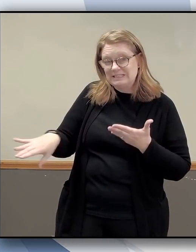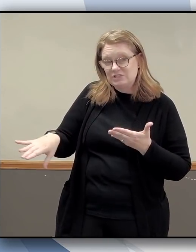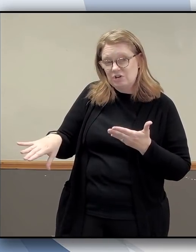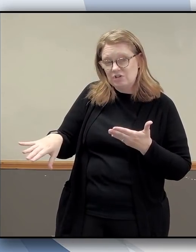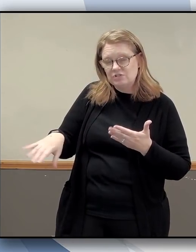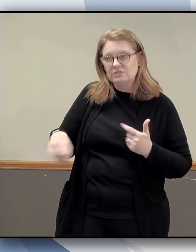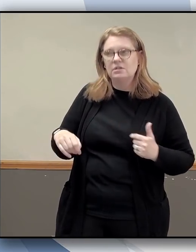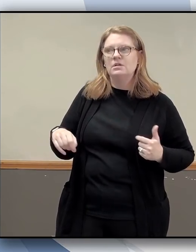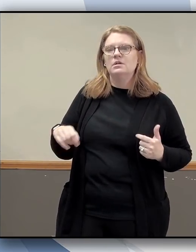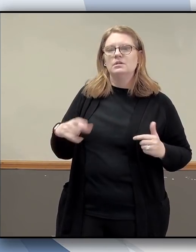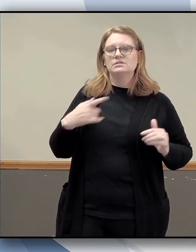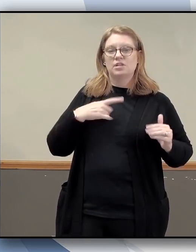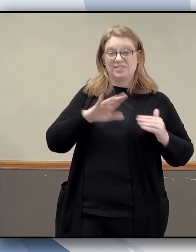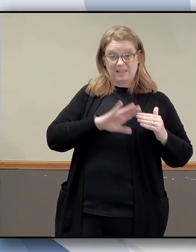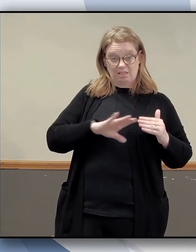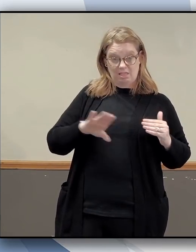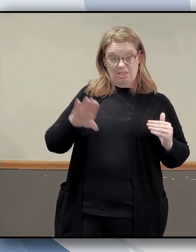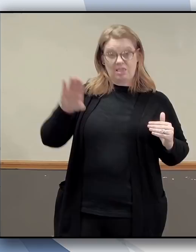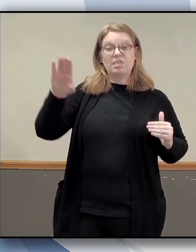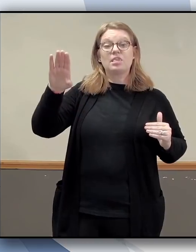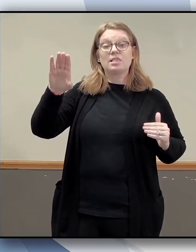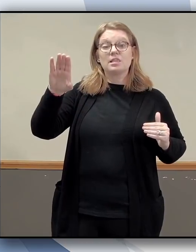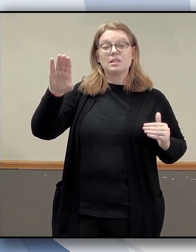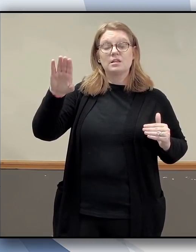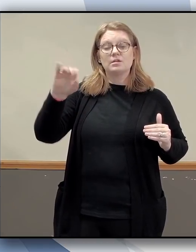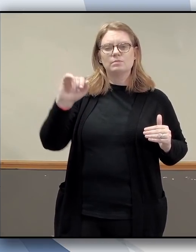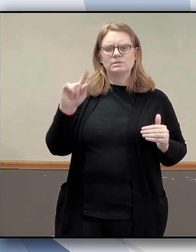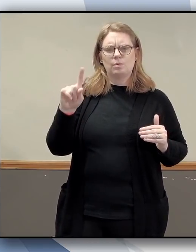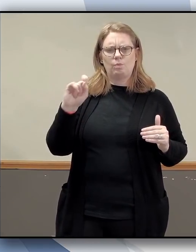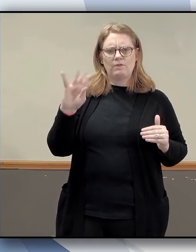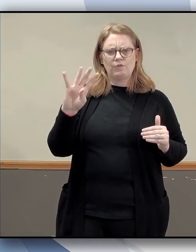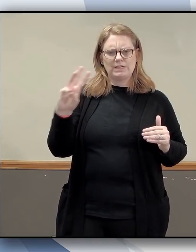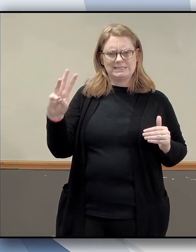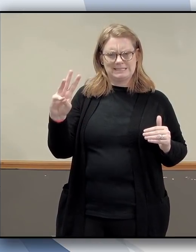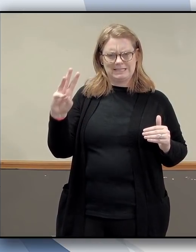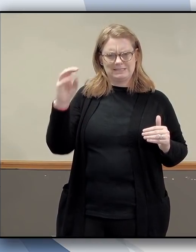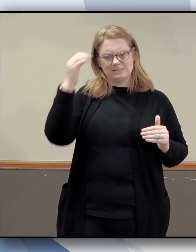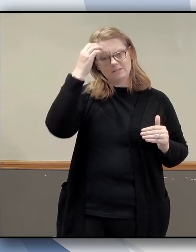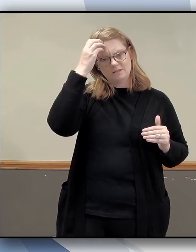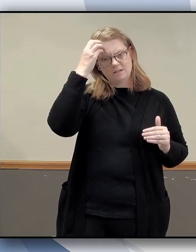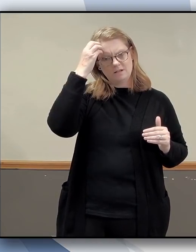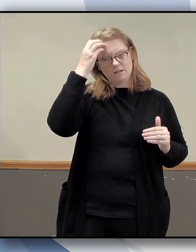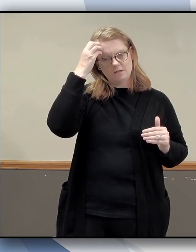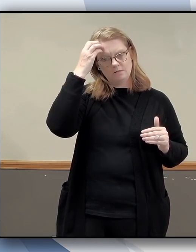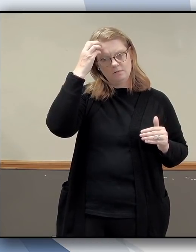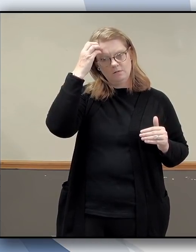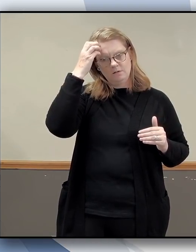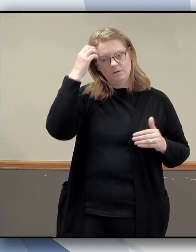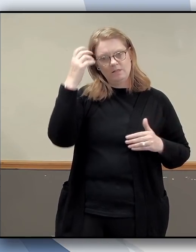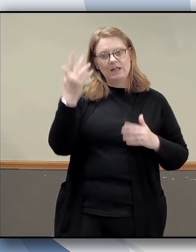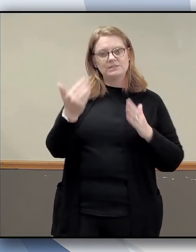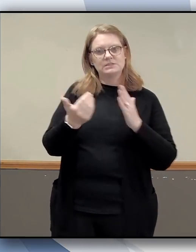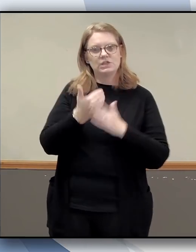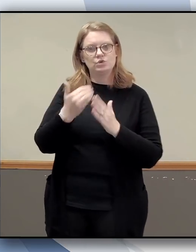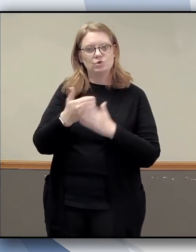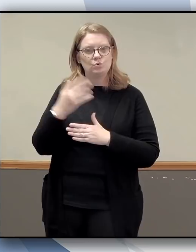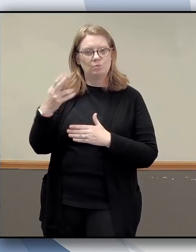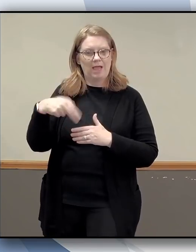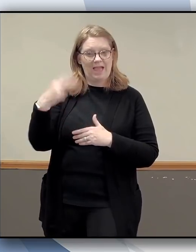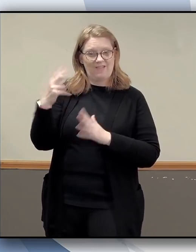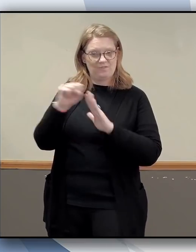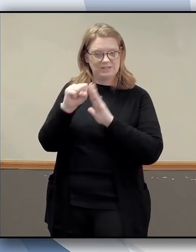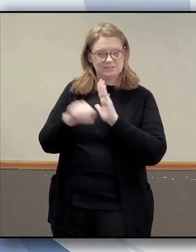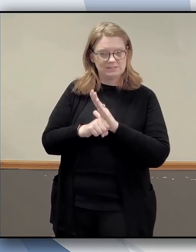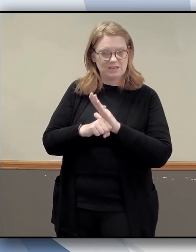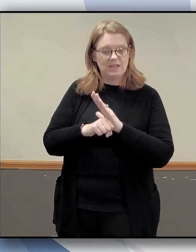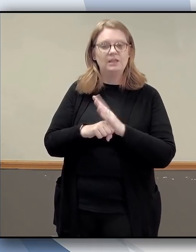I think now for hospitalization is 146 is the new restated high for the state. We're